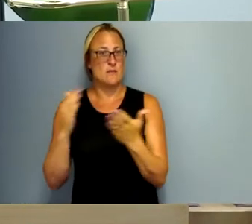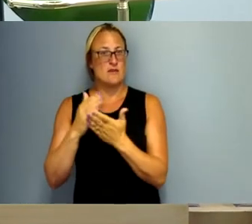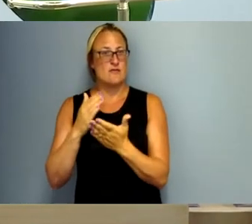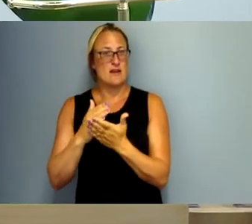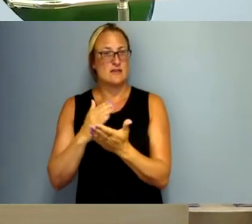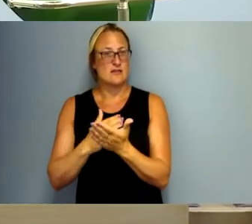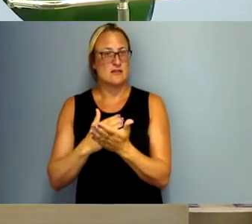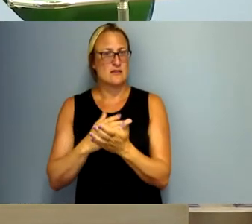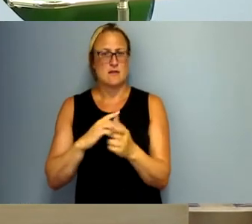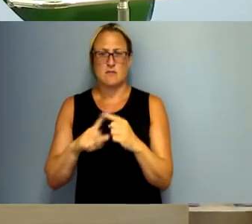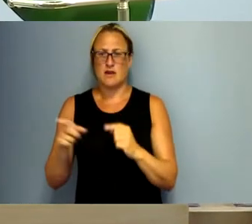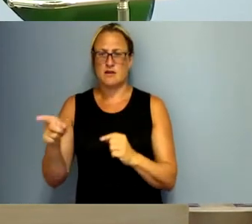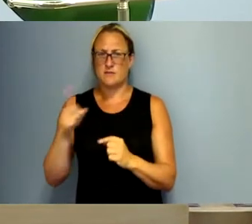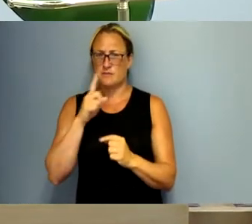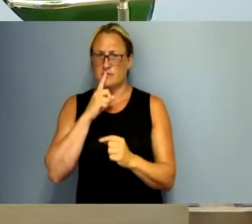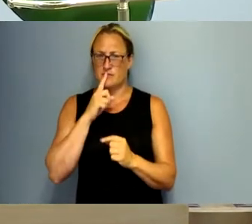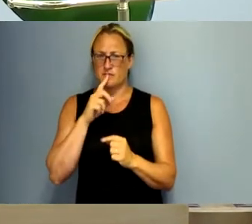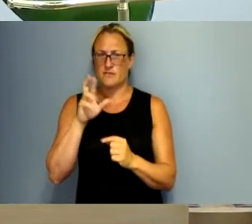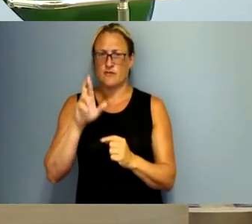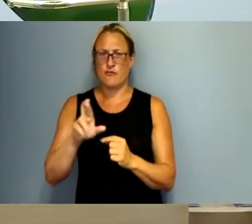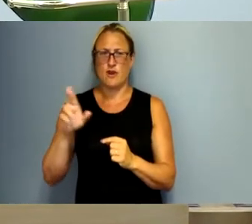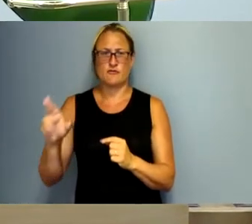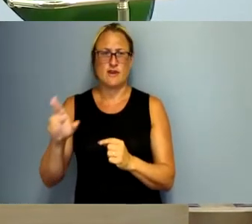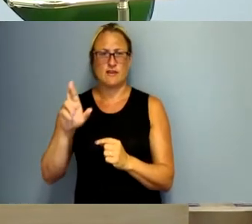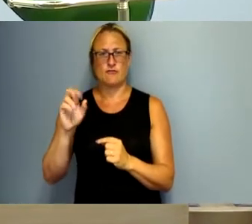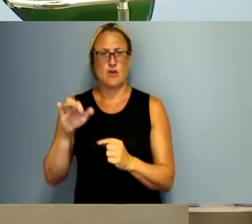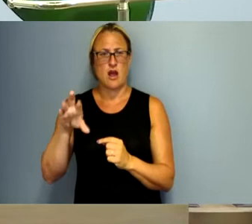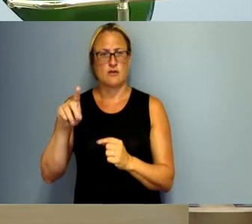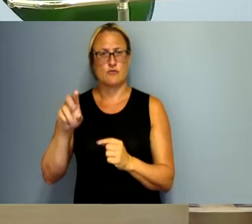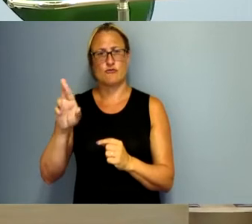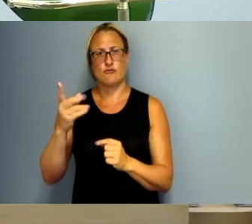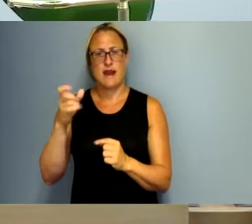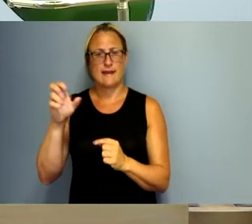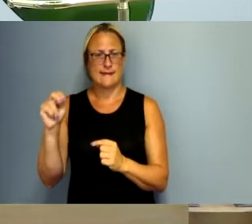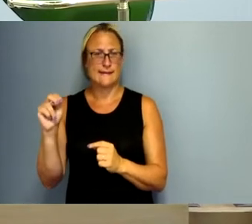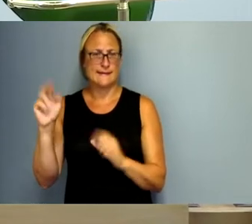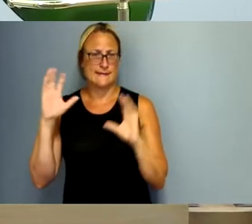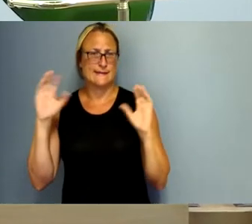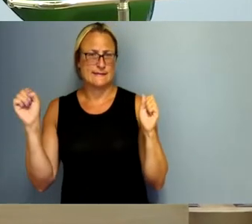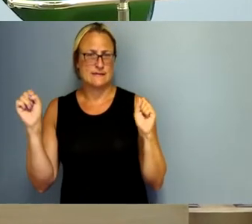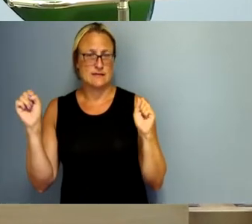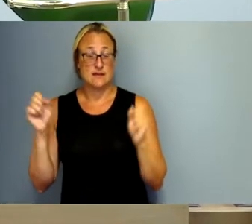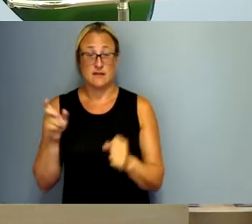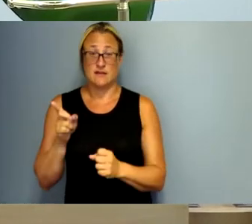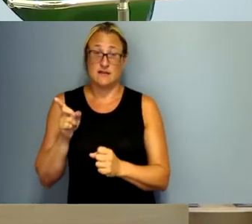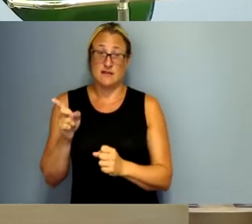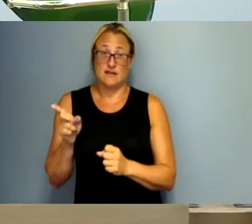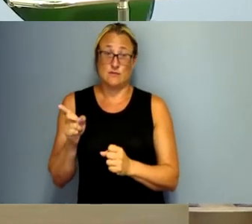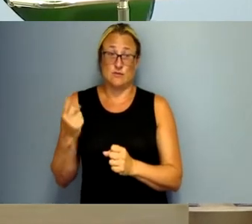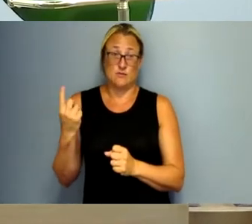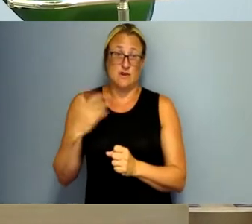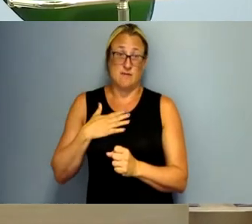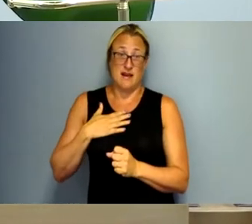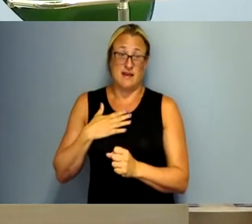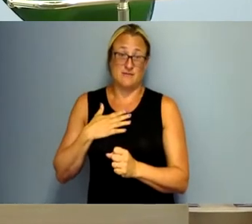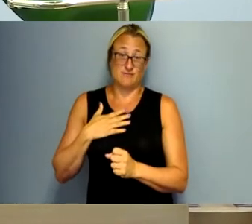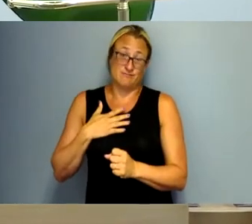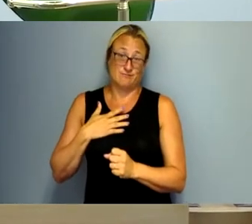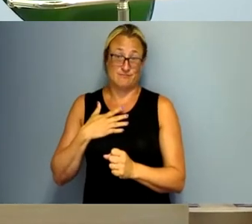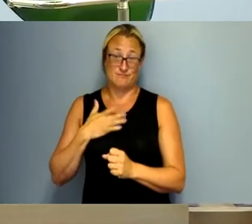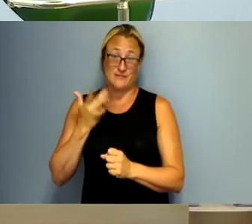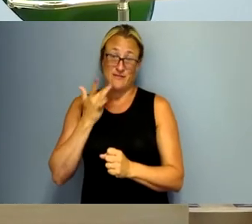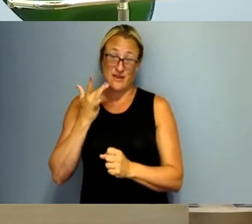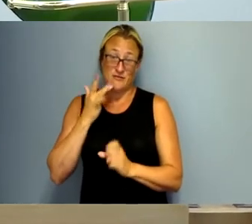mentioned Ronald Reagan, who kind of was one of my favorite presidents growing